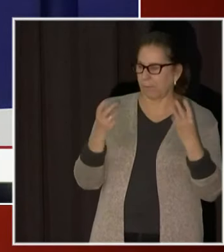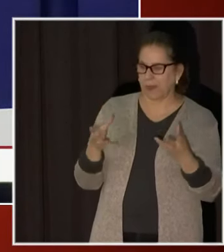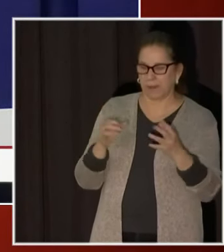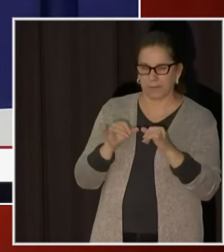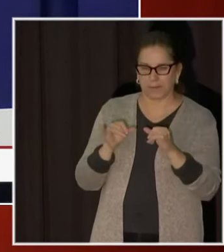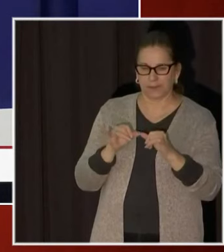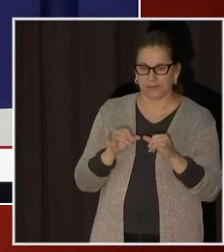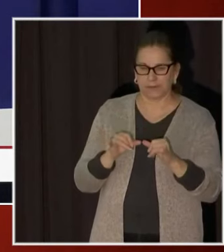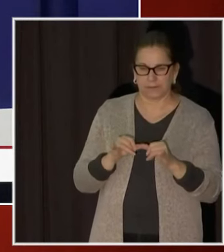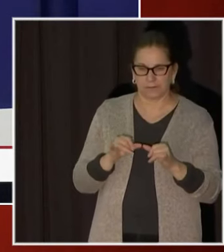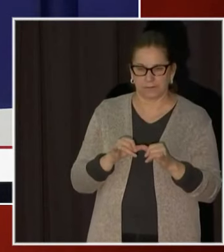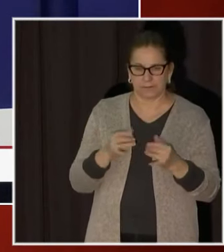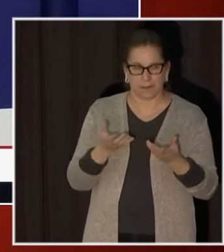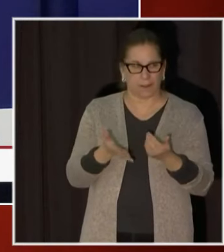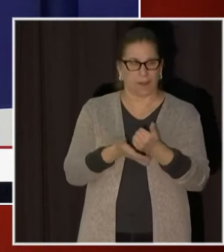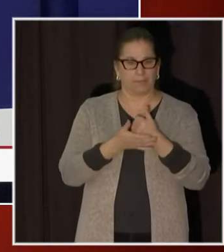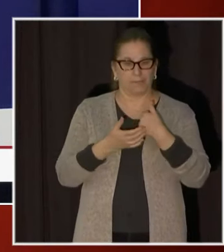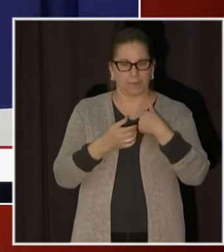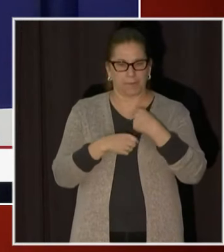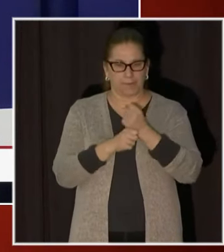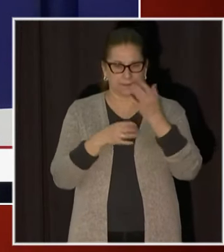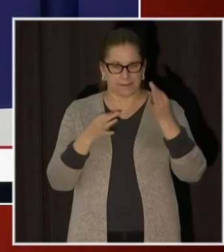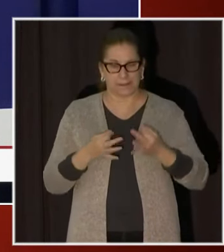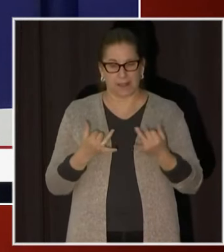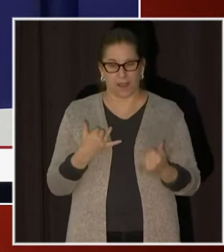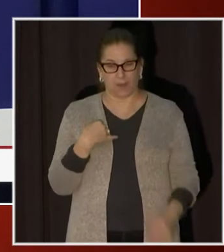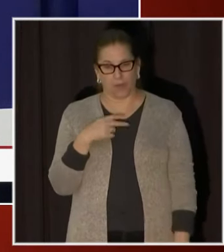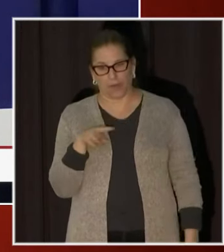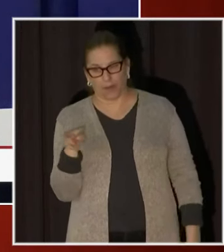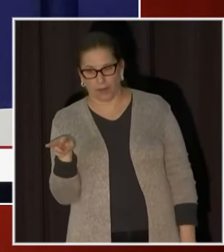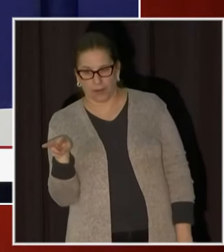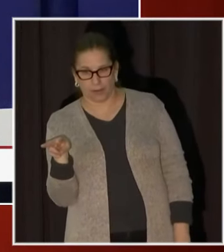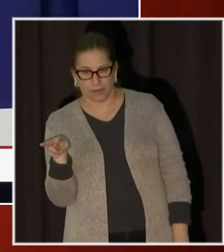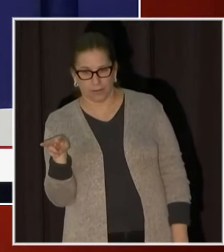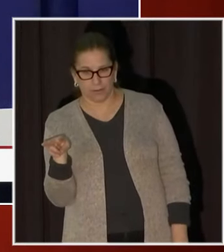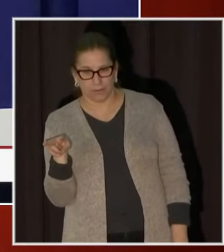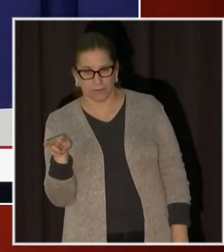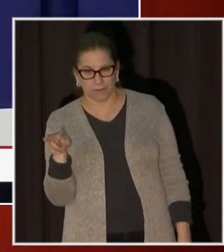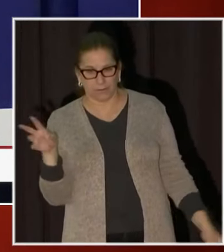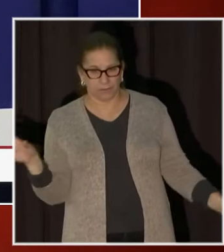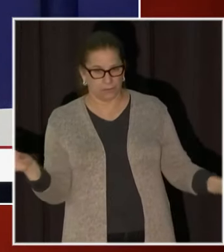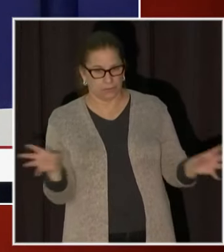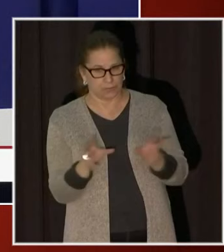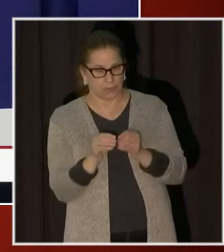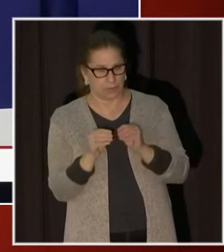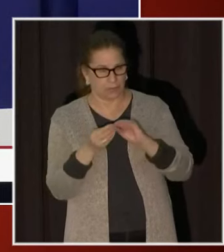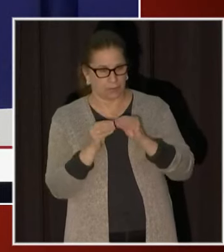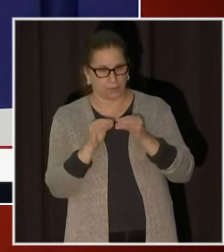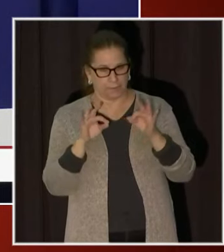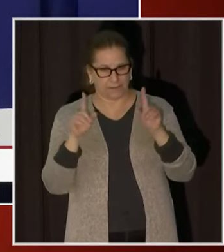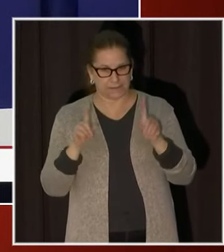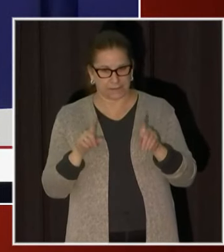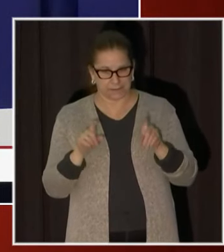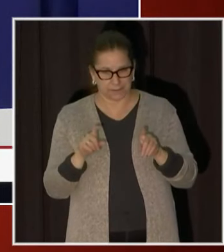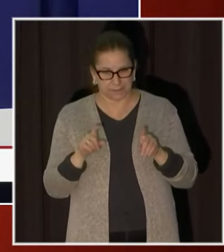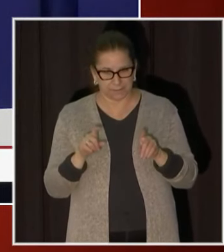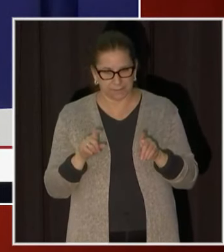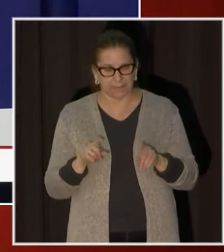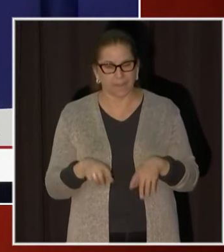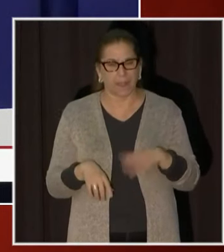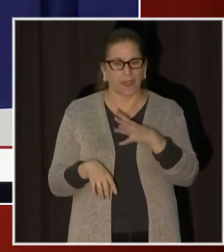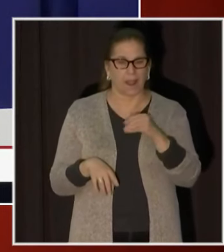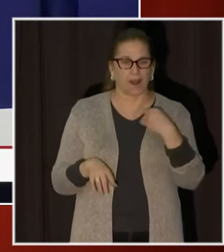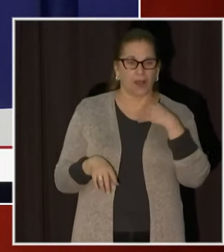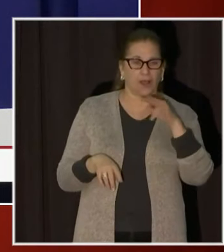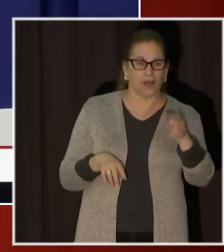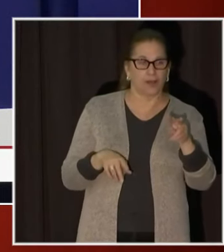this. We look at as you have highlighted, the total number of tests, but we also look at a test positivity rate.